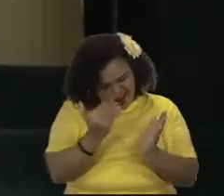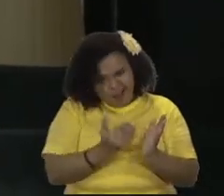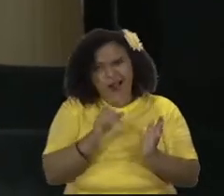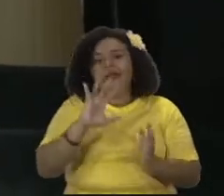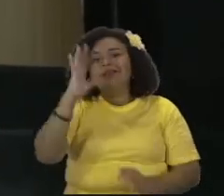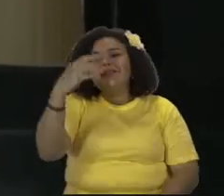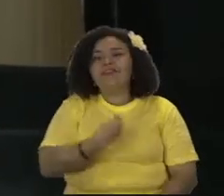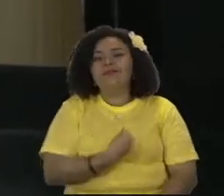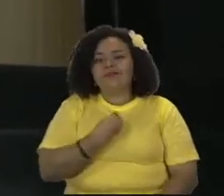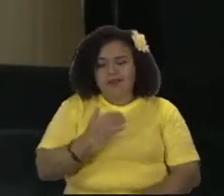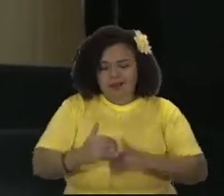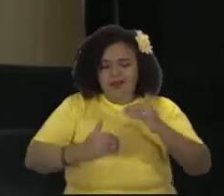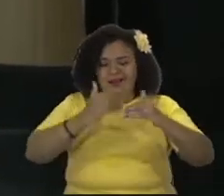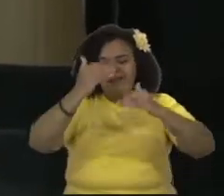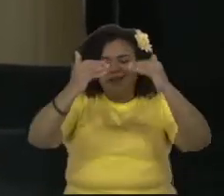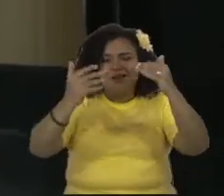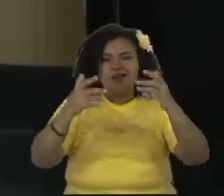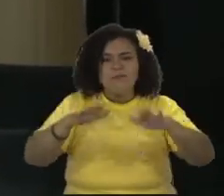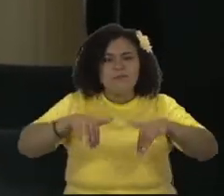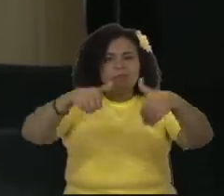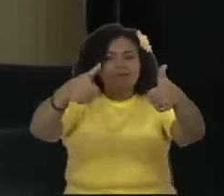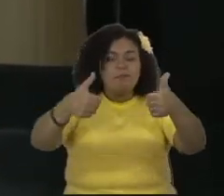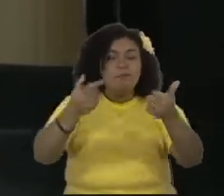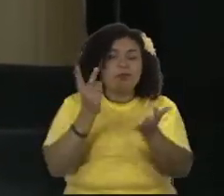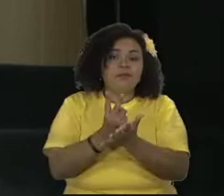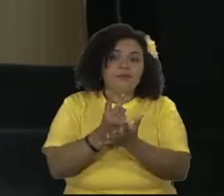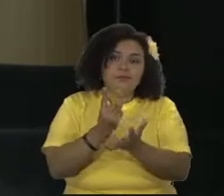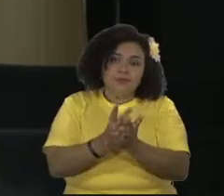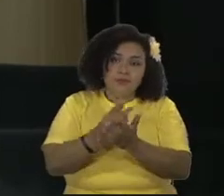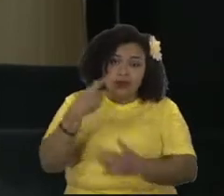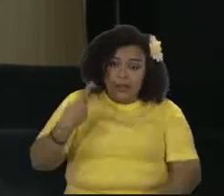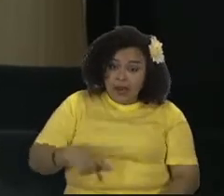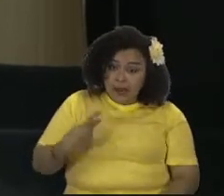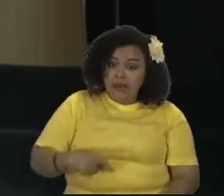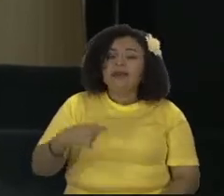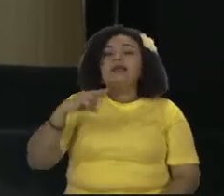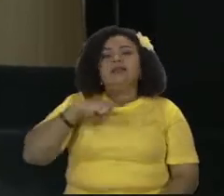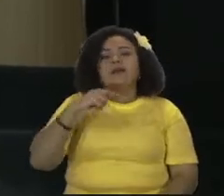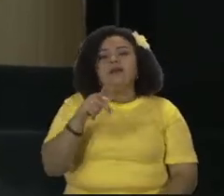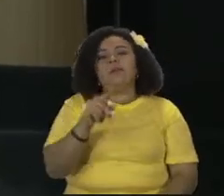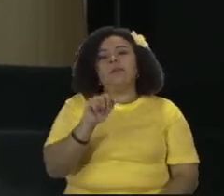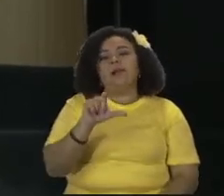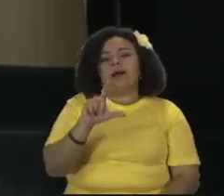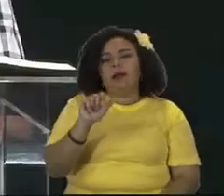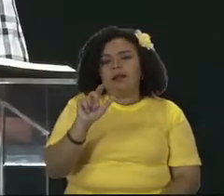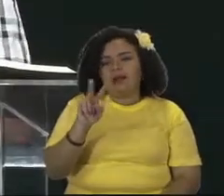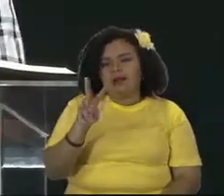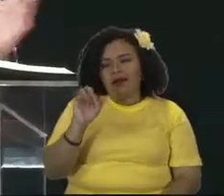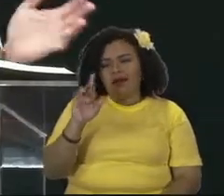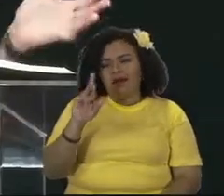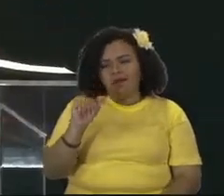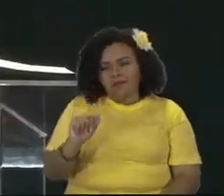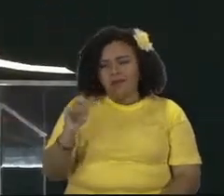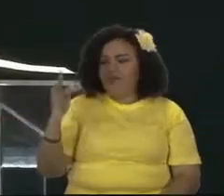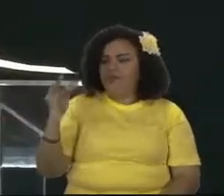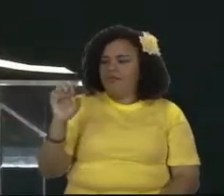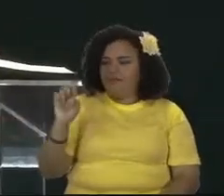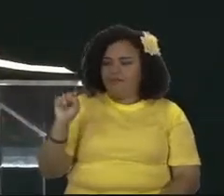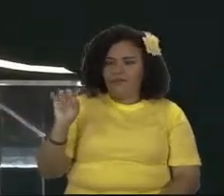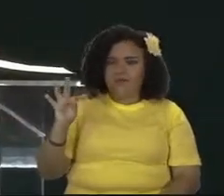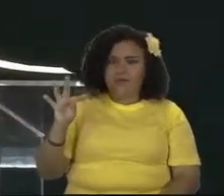our DNA asks for Word. And we have to the youngs, to